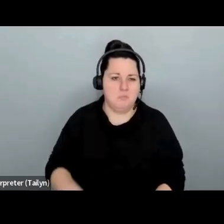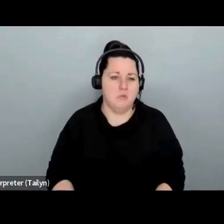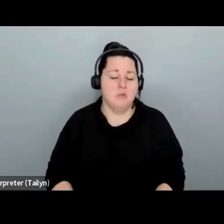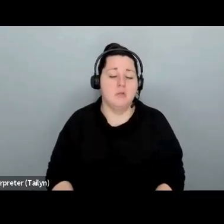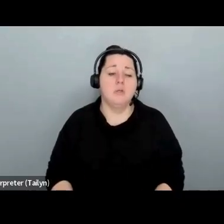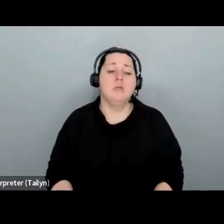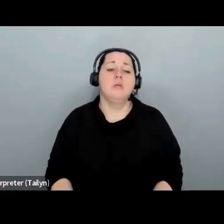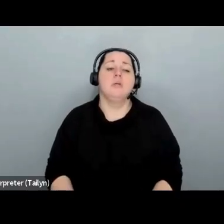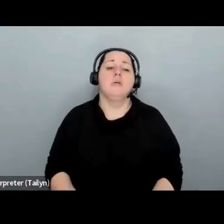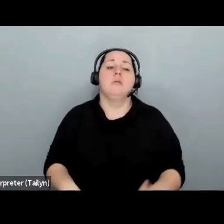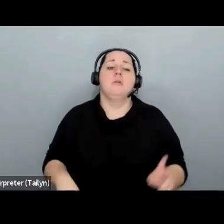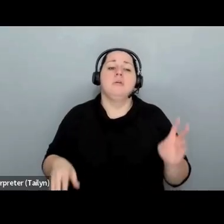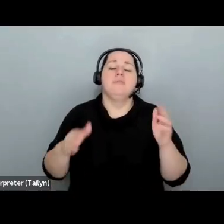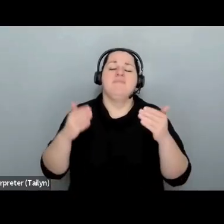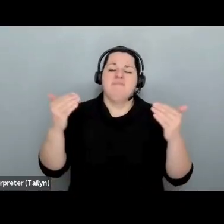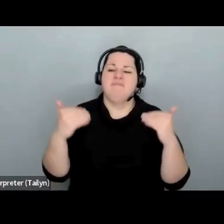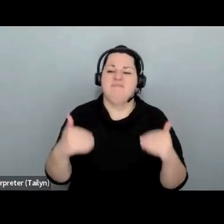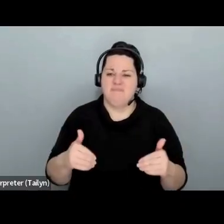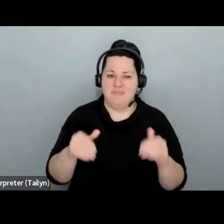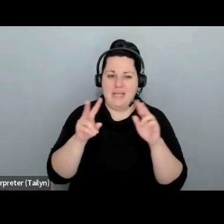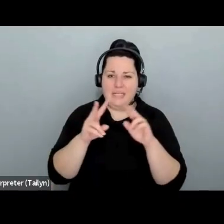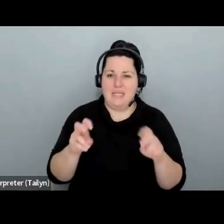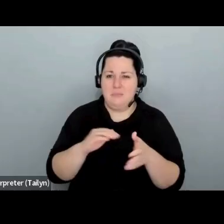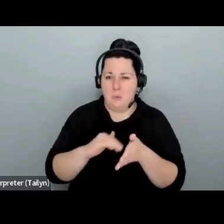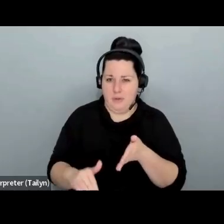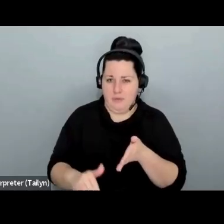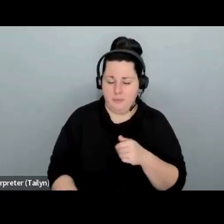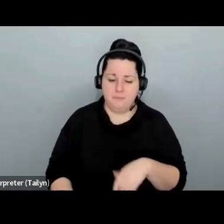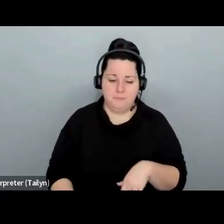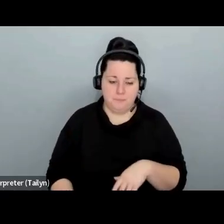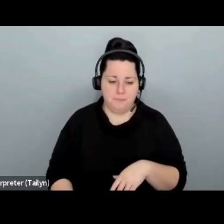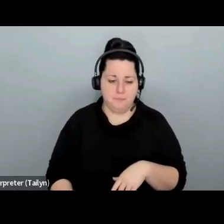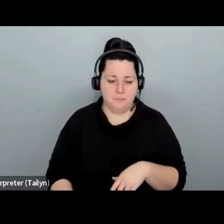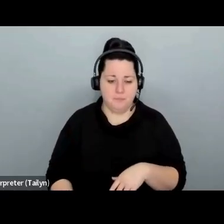The next subsection is about assessment waiver.